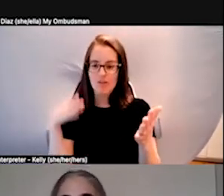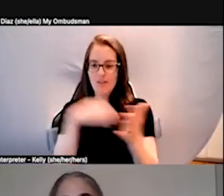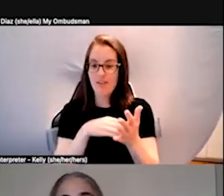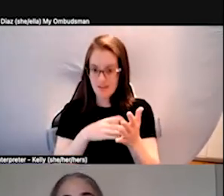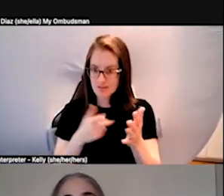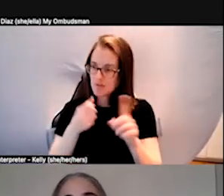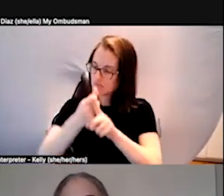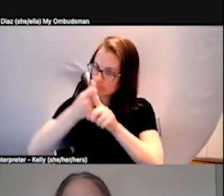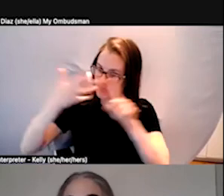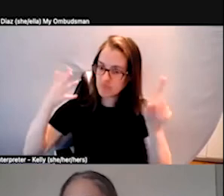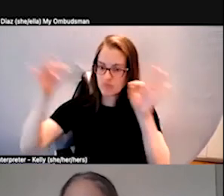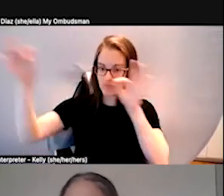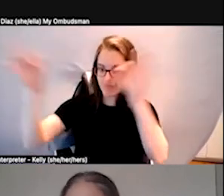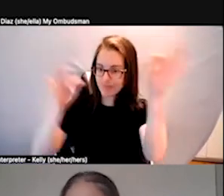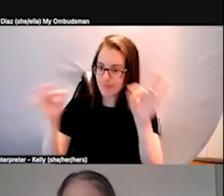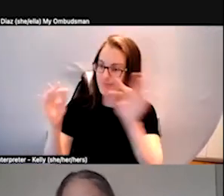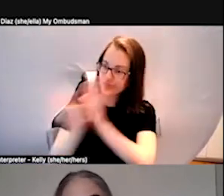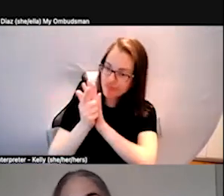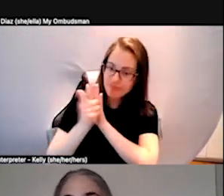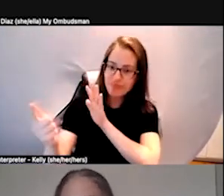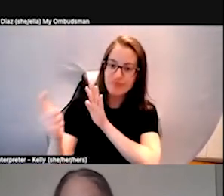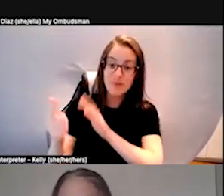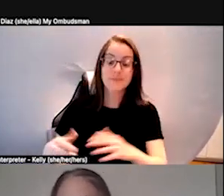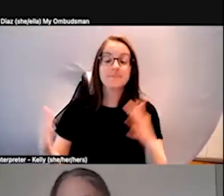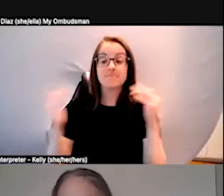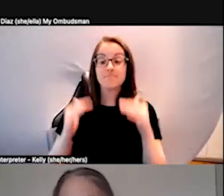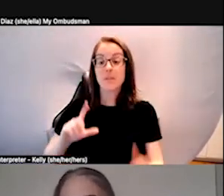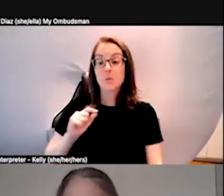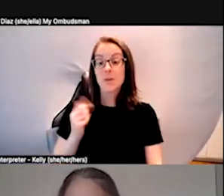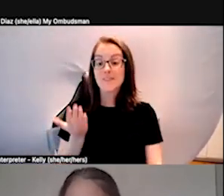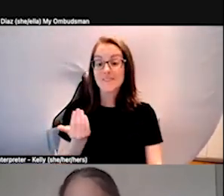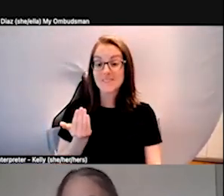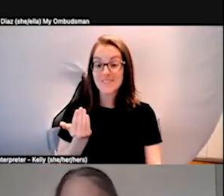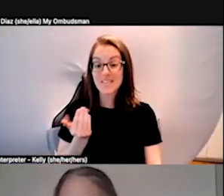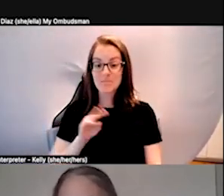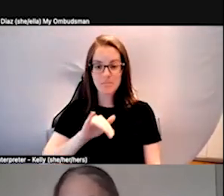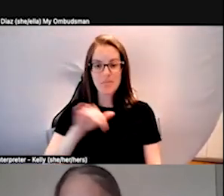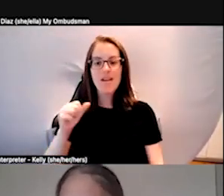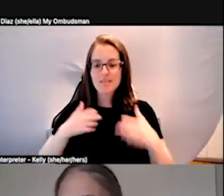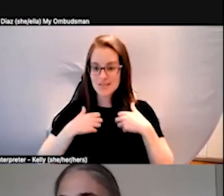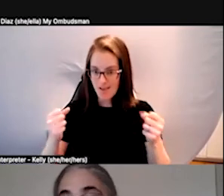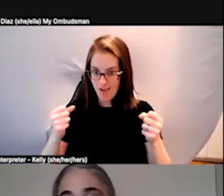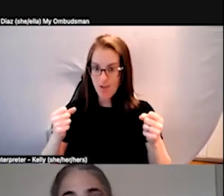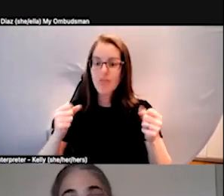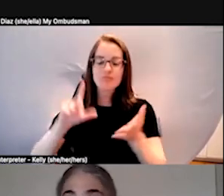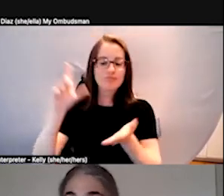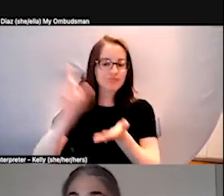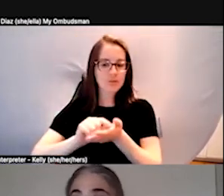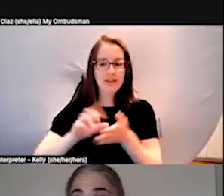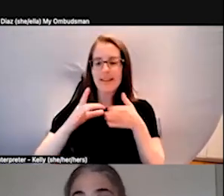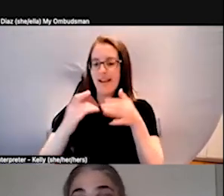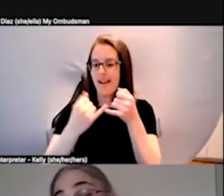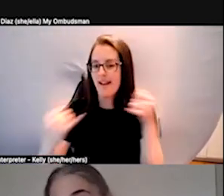In 2015, Mass Health did something similar. They issued their first guidelines for gender affirming care. They